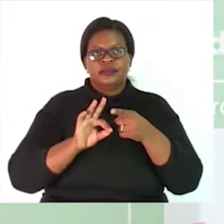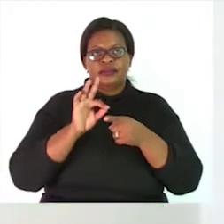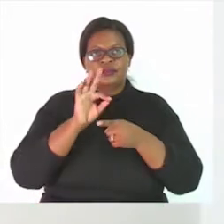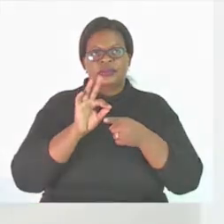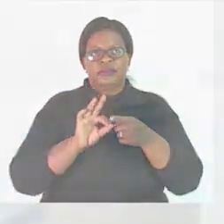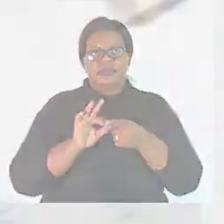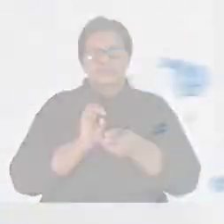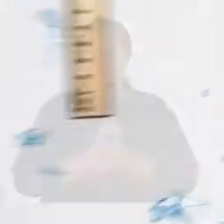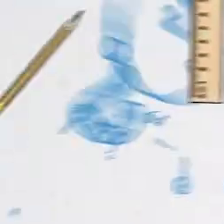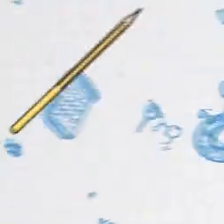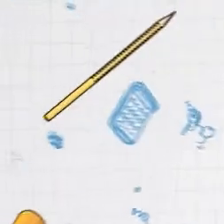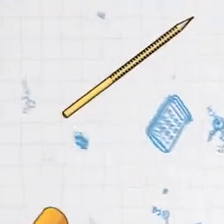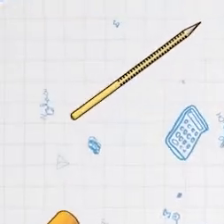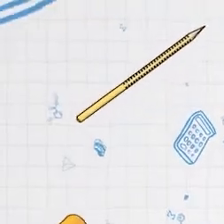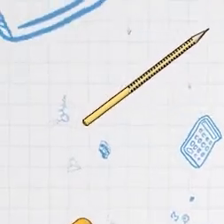factors.